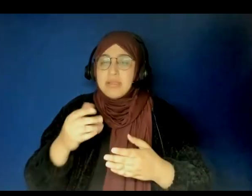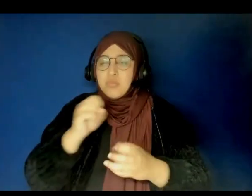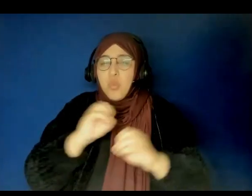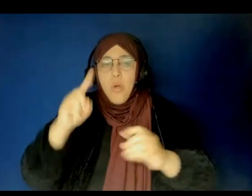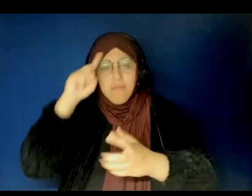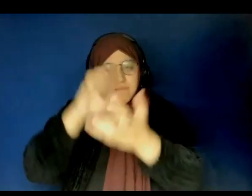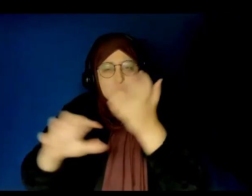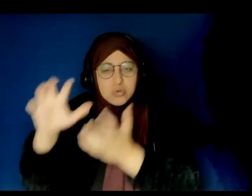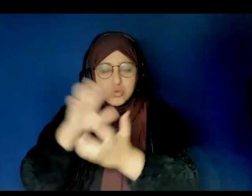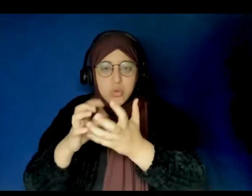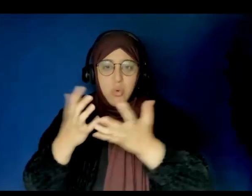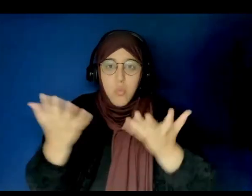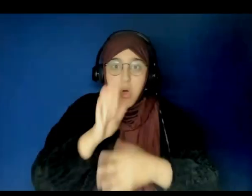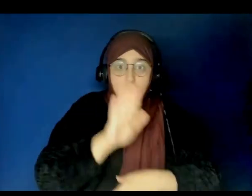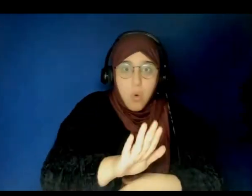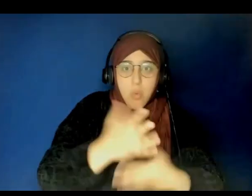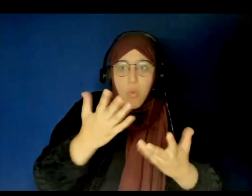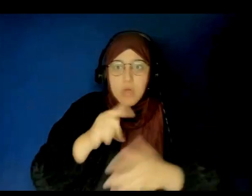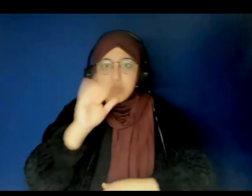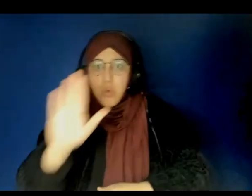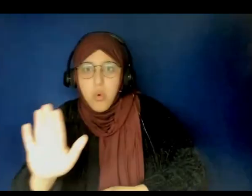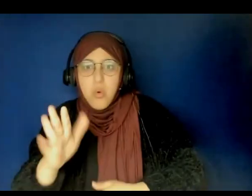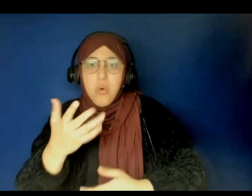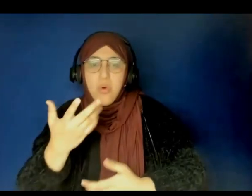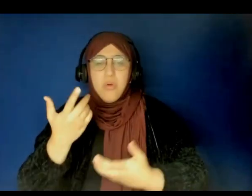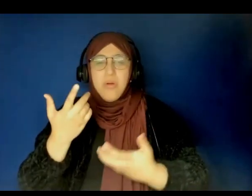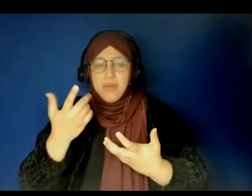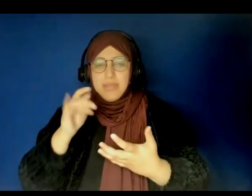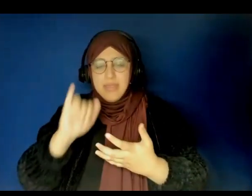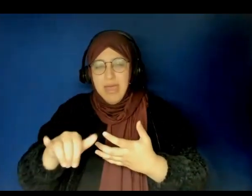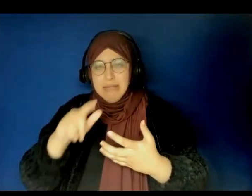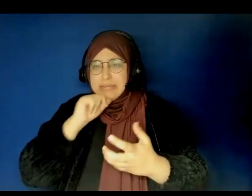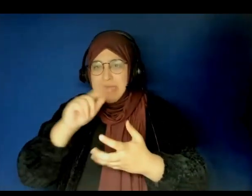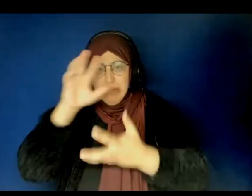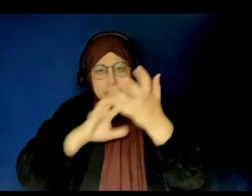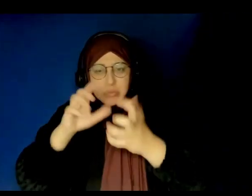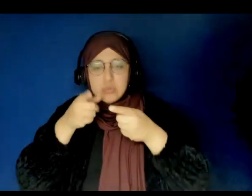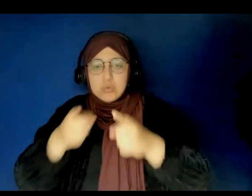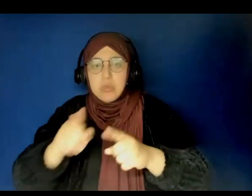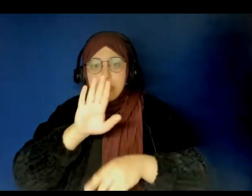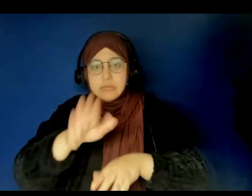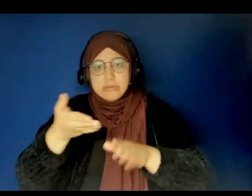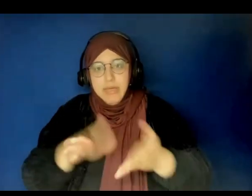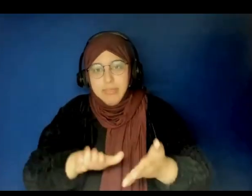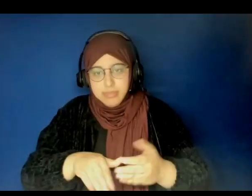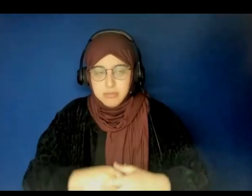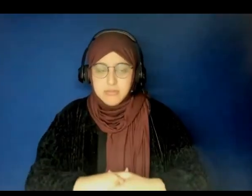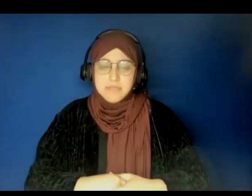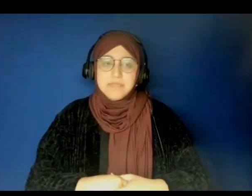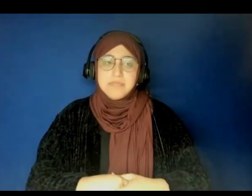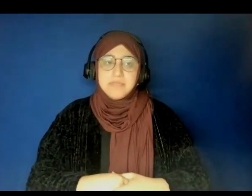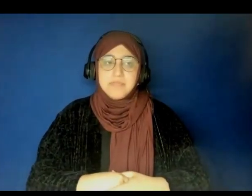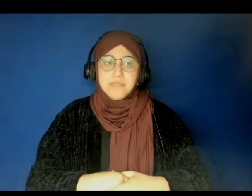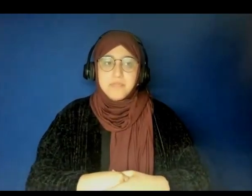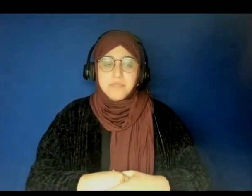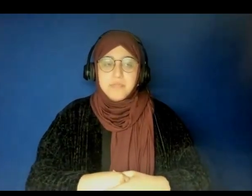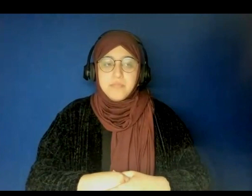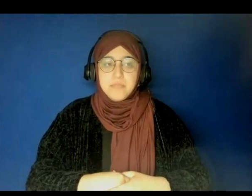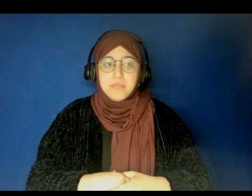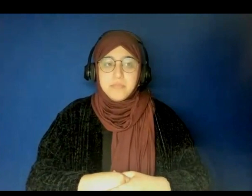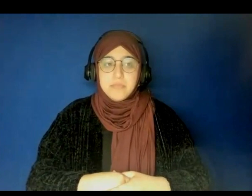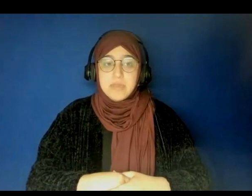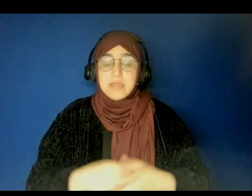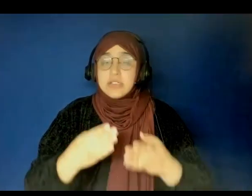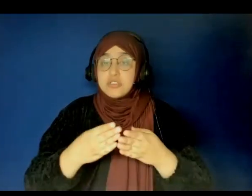up at the time of death. Now, in general, your estate is divided